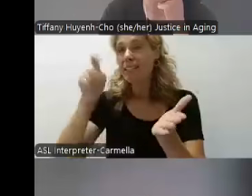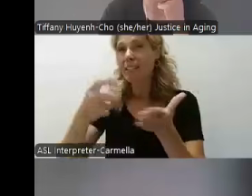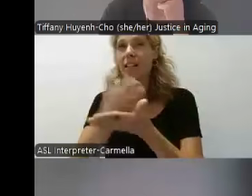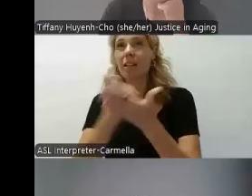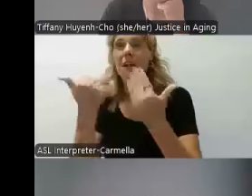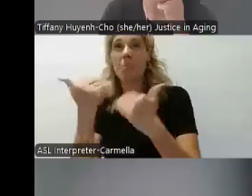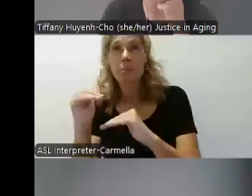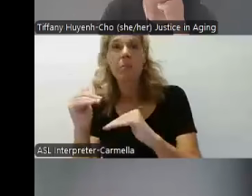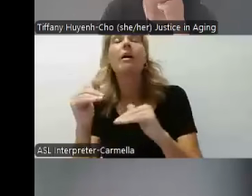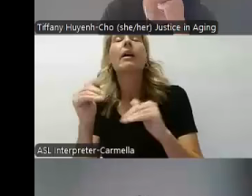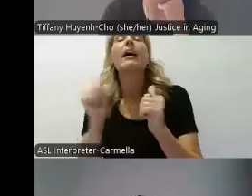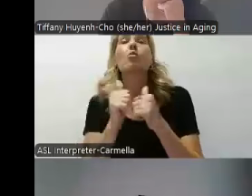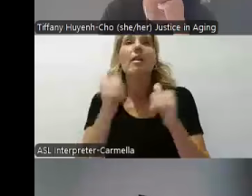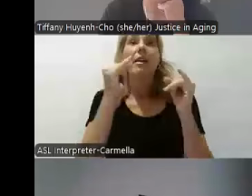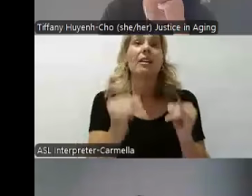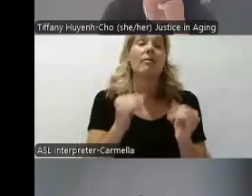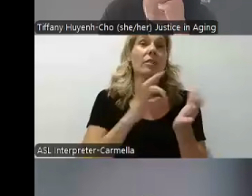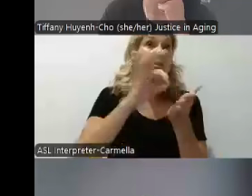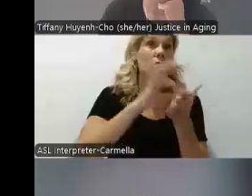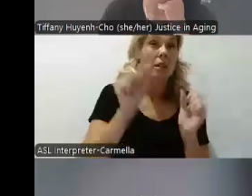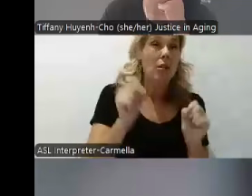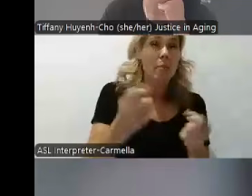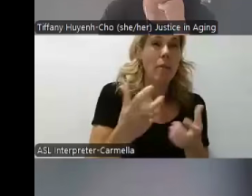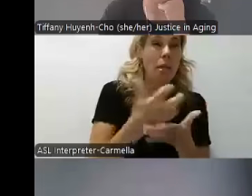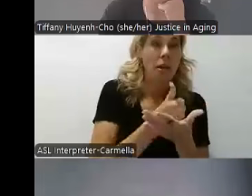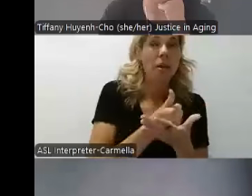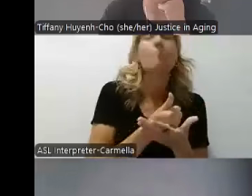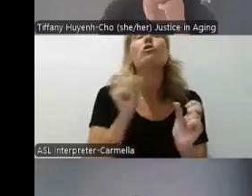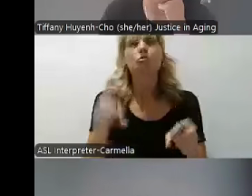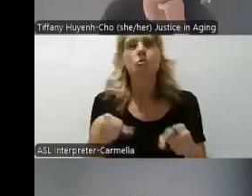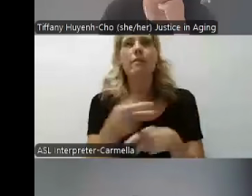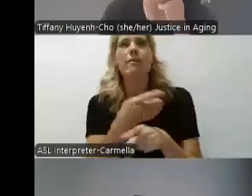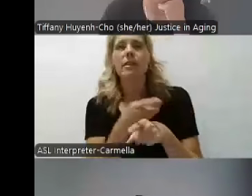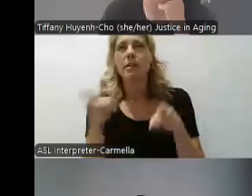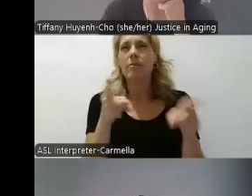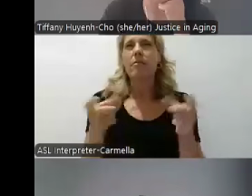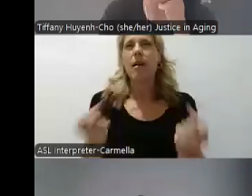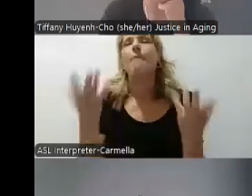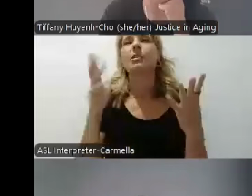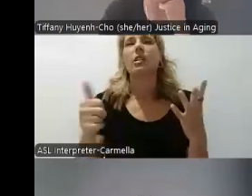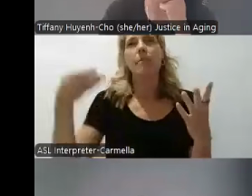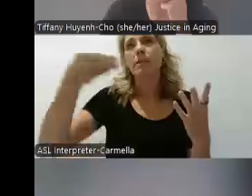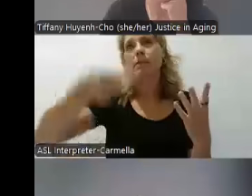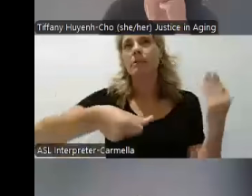the individual's countable income as well. And that's how you'll be able to determine how much they need to spend